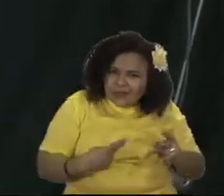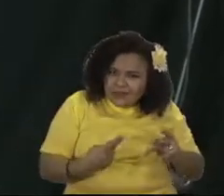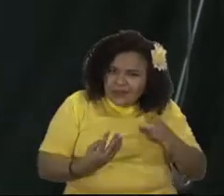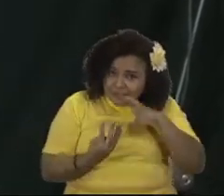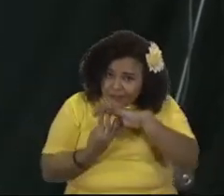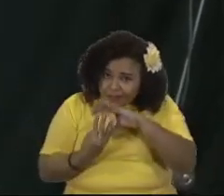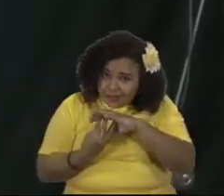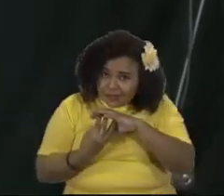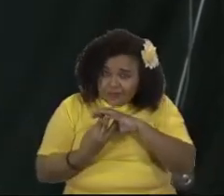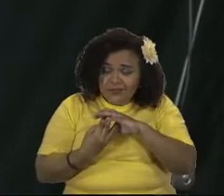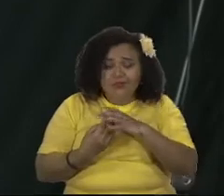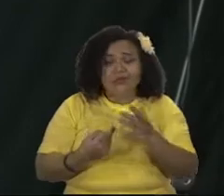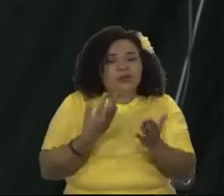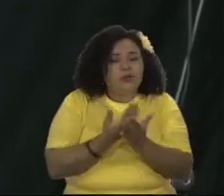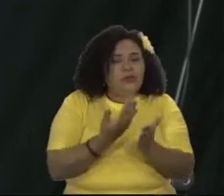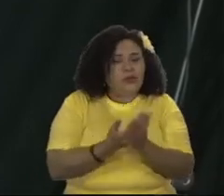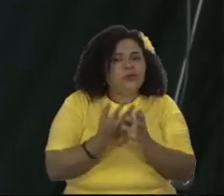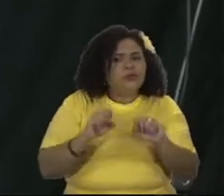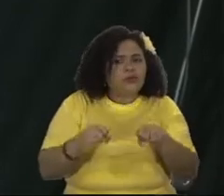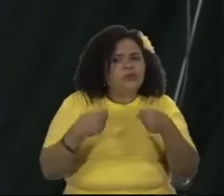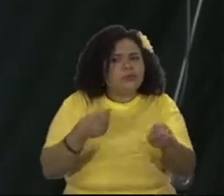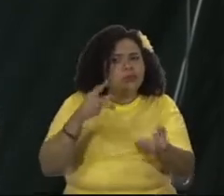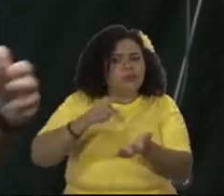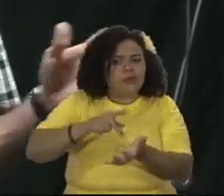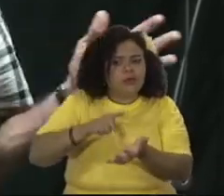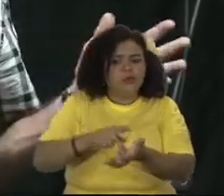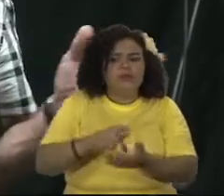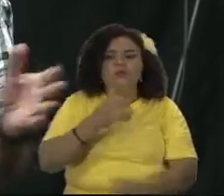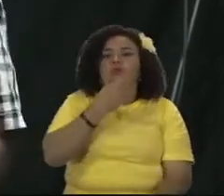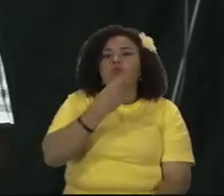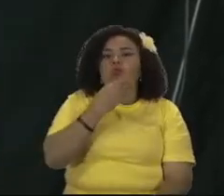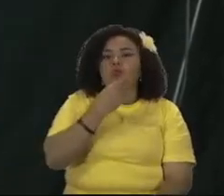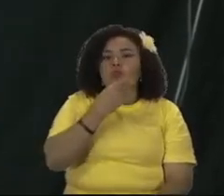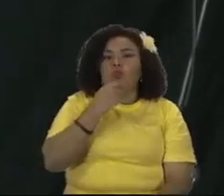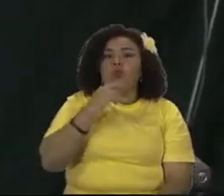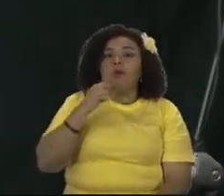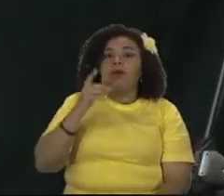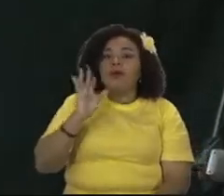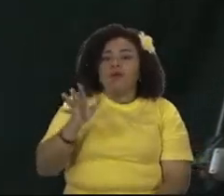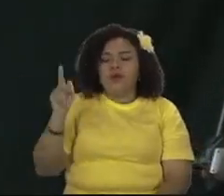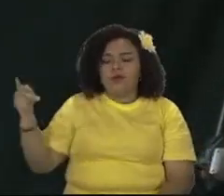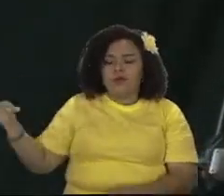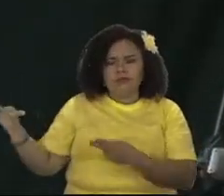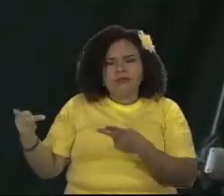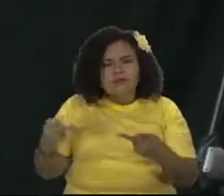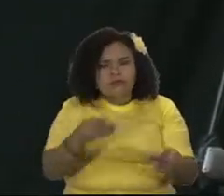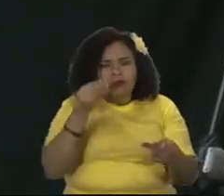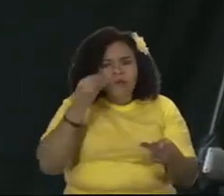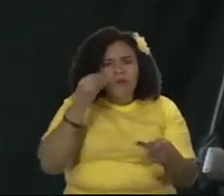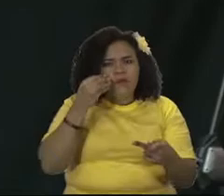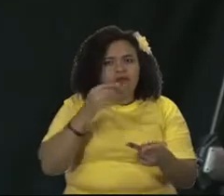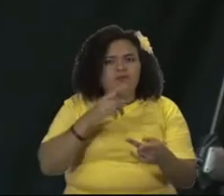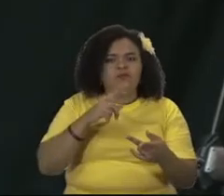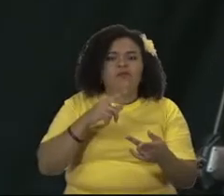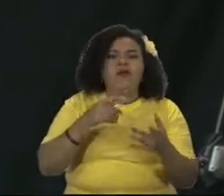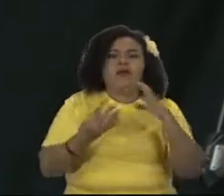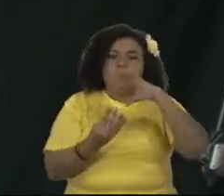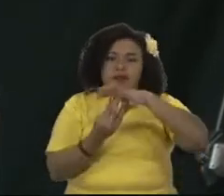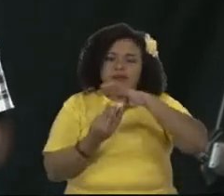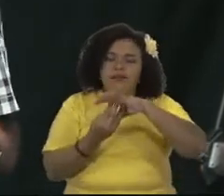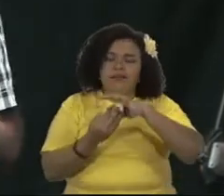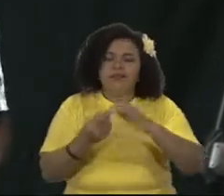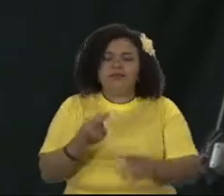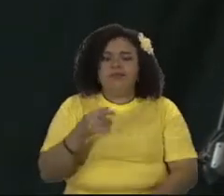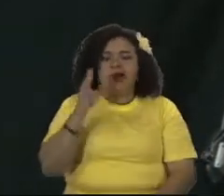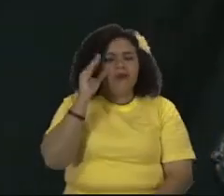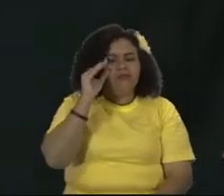do. I have a friend that study of the churches in Brazil, especially those who has